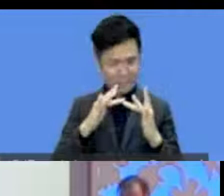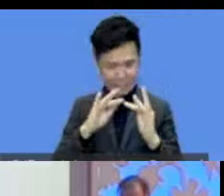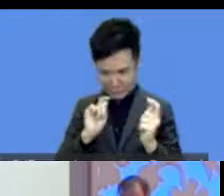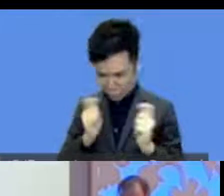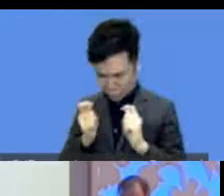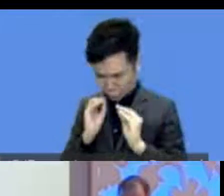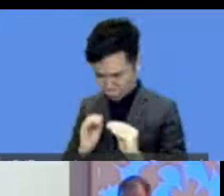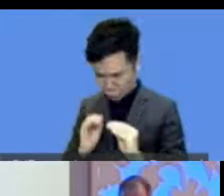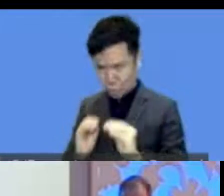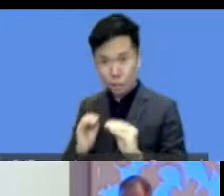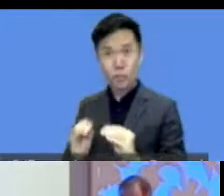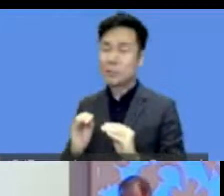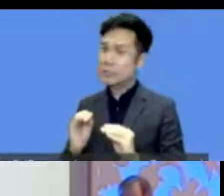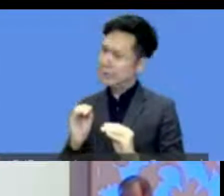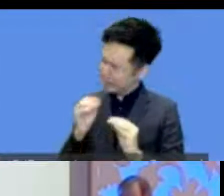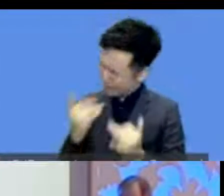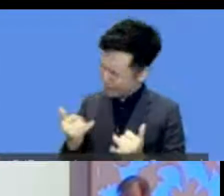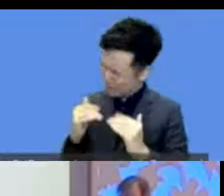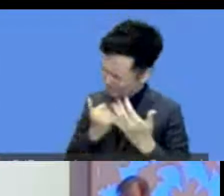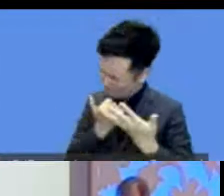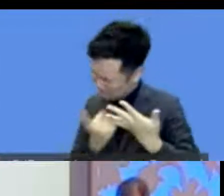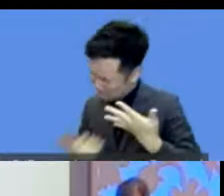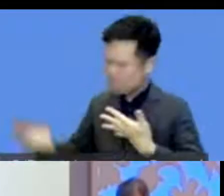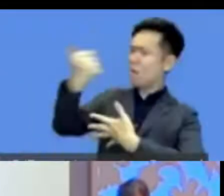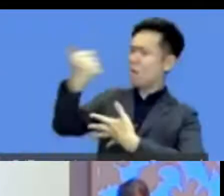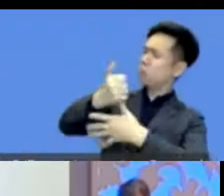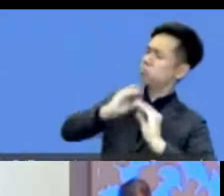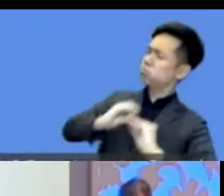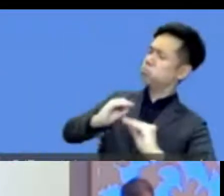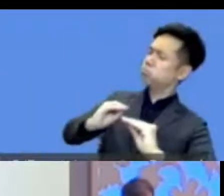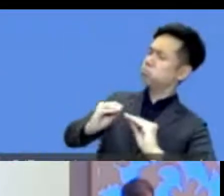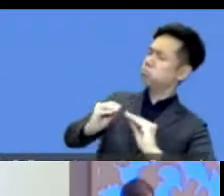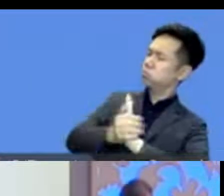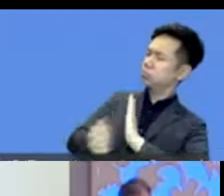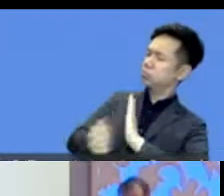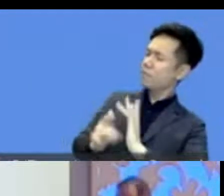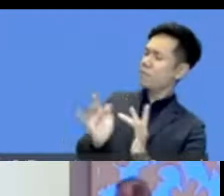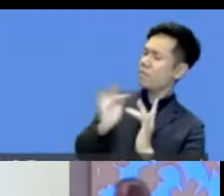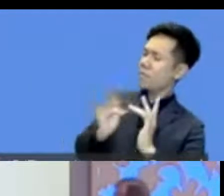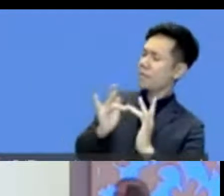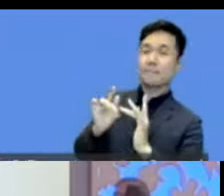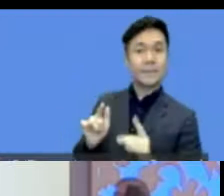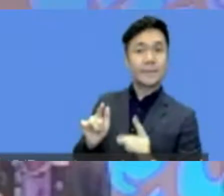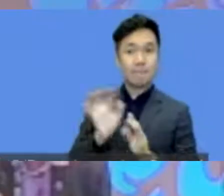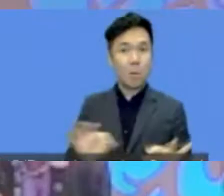now, and we head back home. Thank you so much.